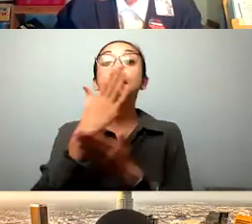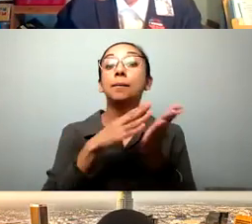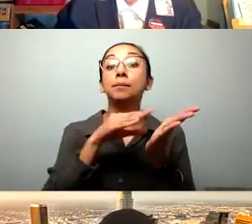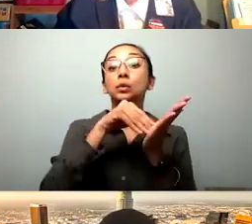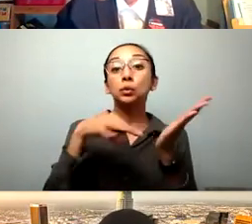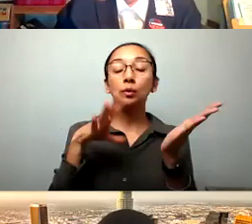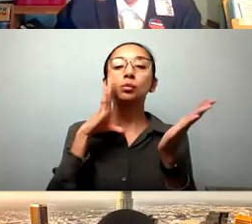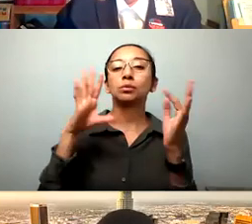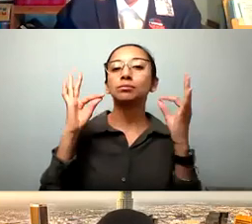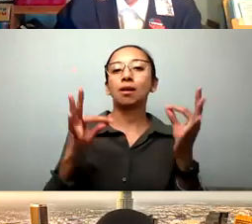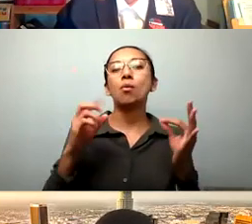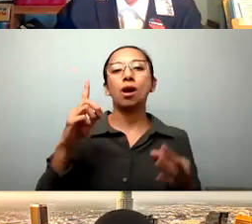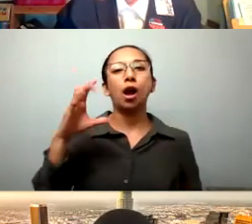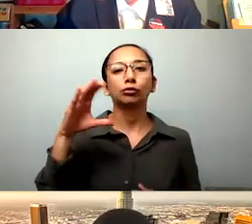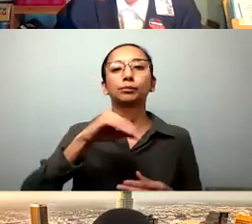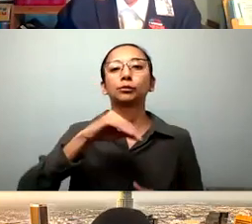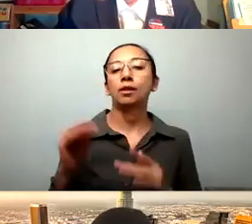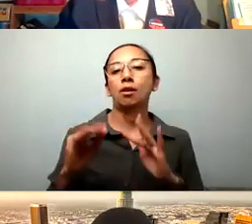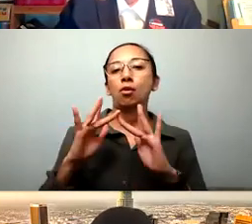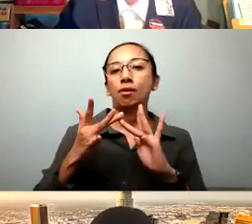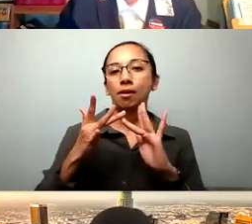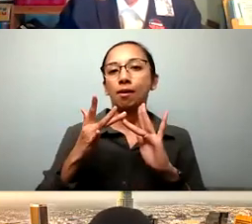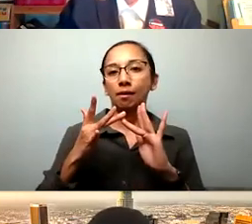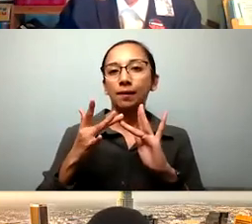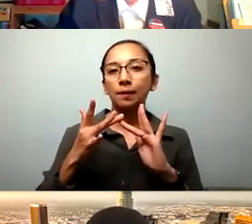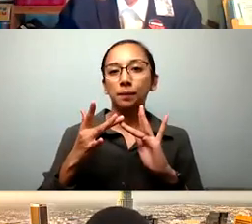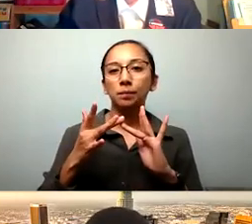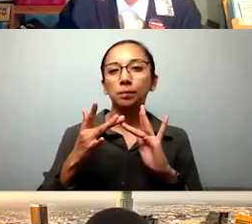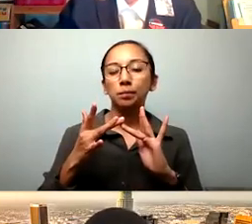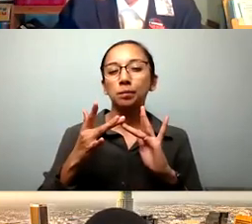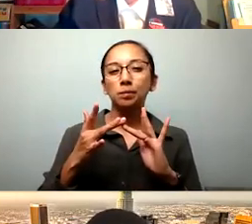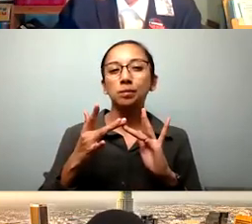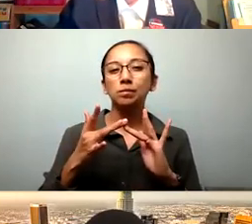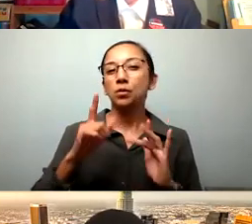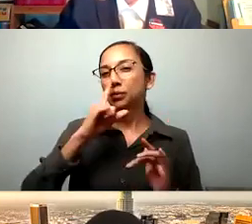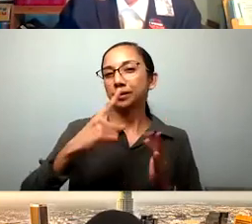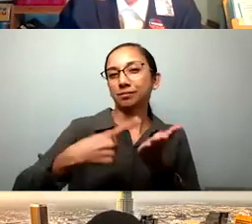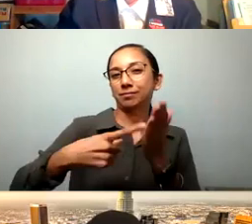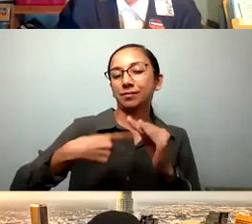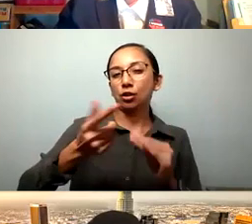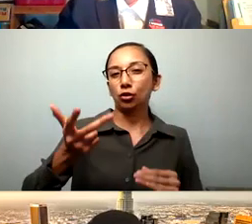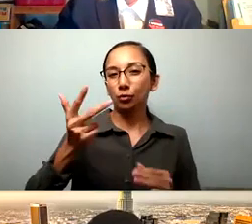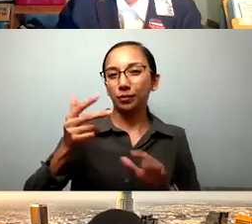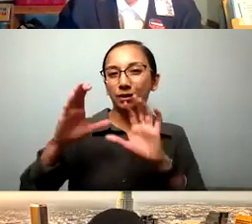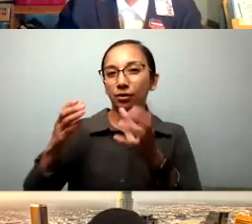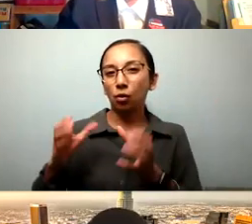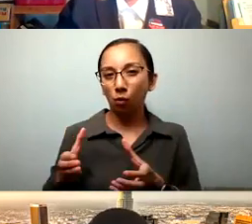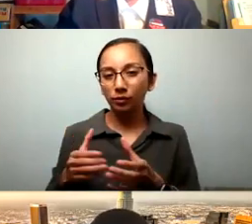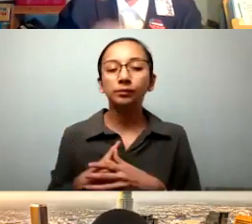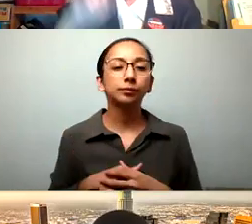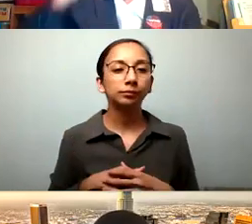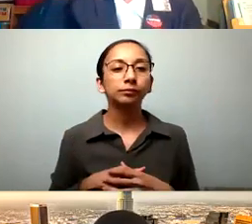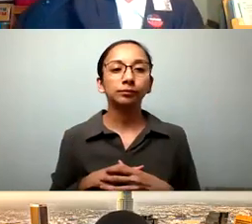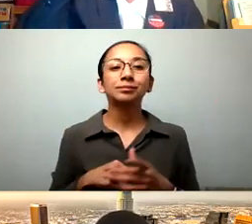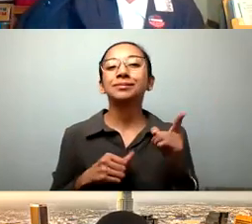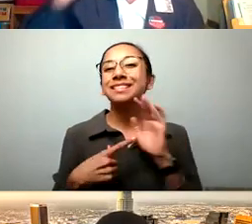be 100% online. So they're really talking about 3 cohorts. This is a sample. It could be